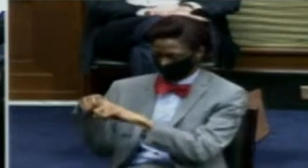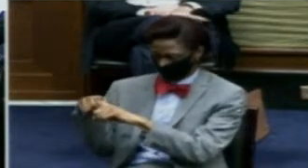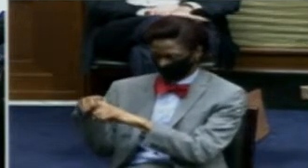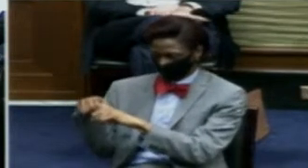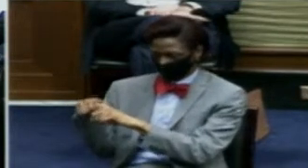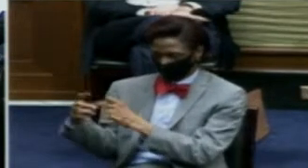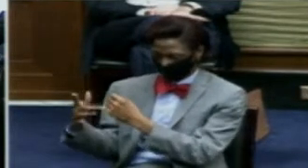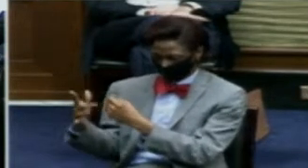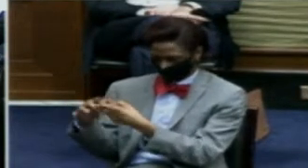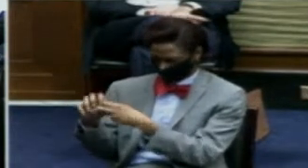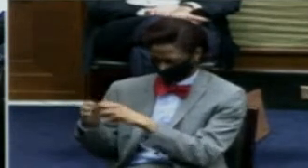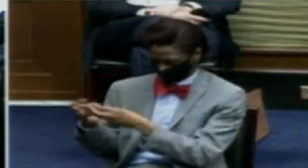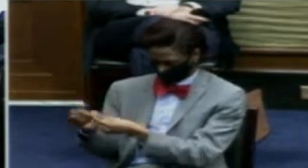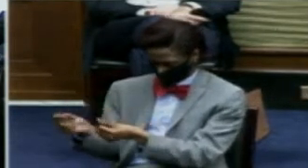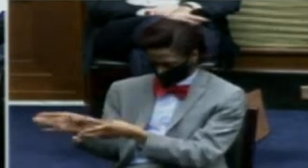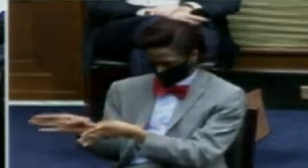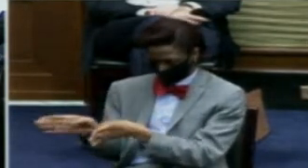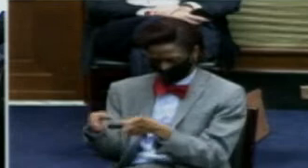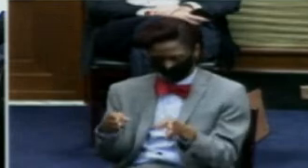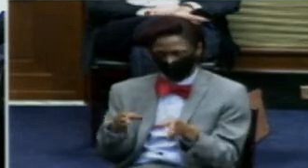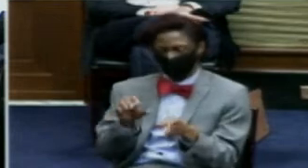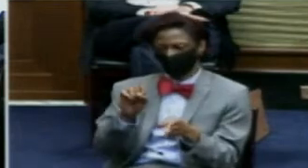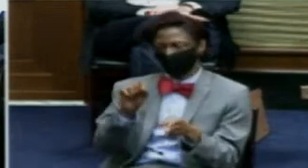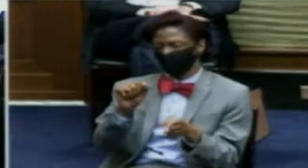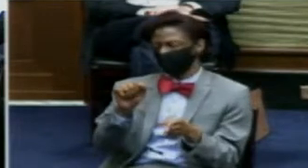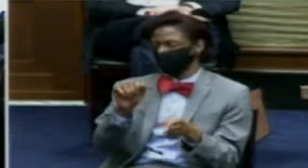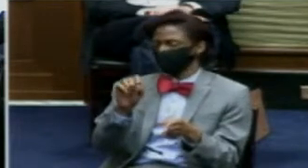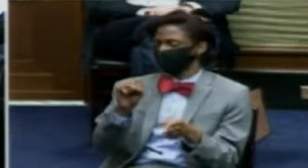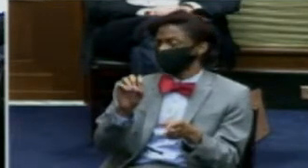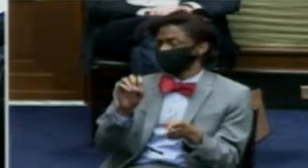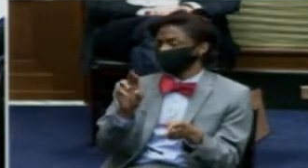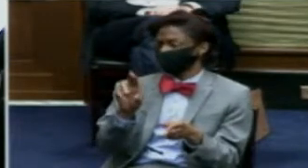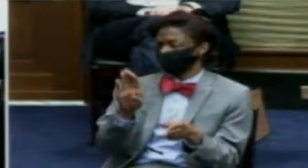technicalities are fixed. Mr. Sarbanes, you're now recognized.